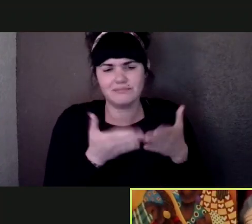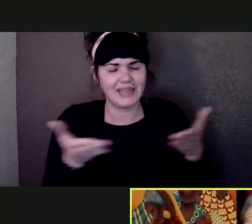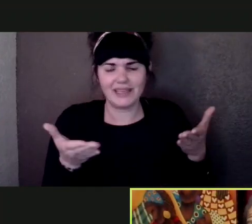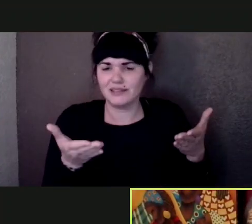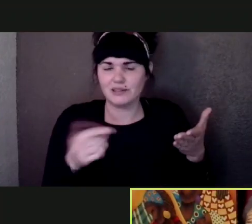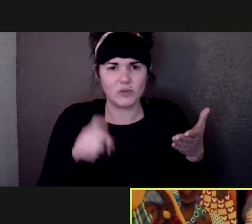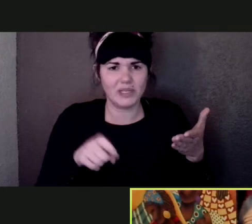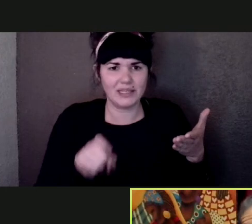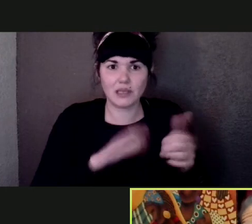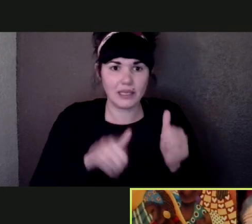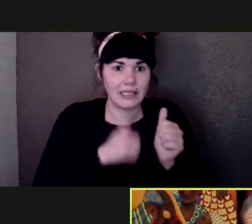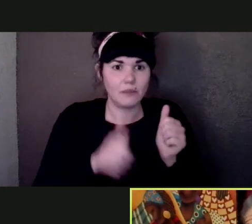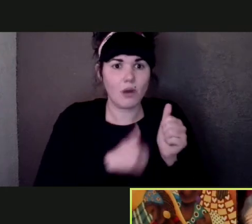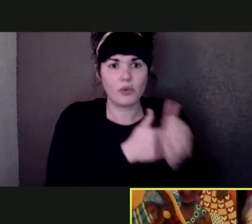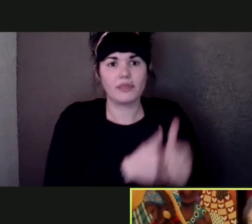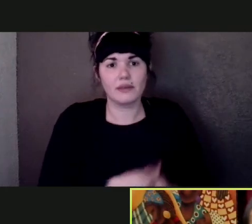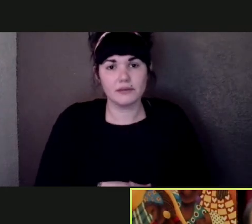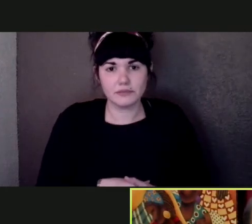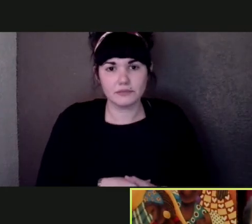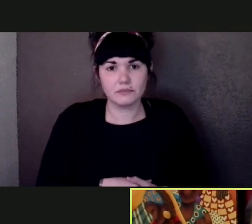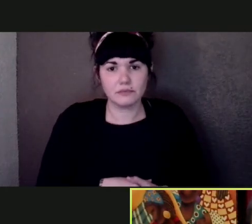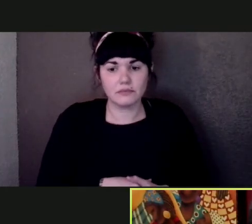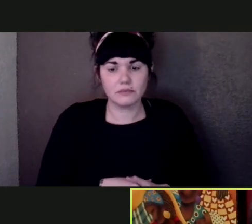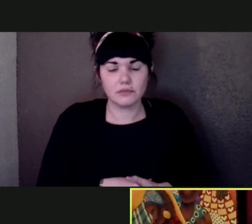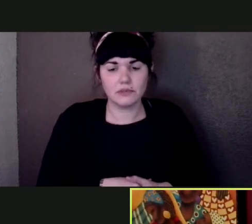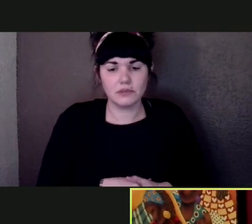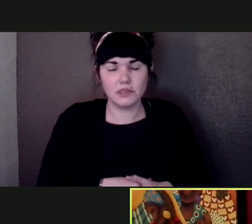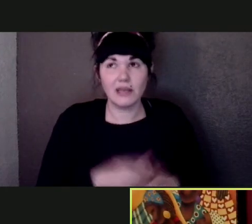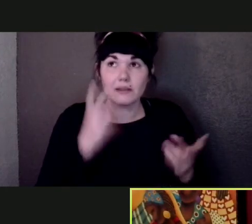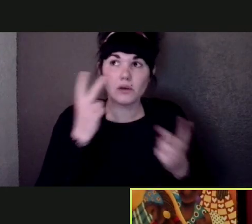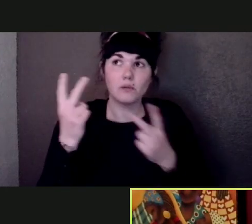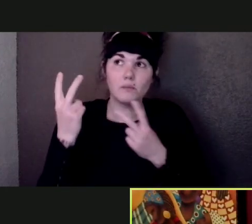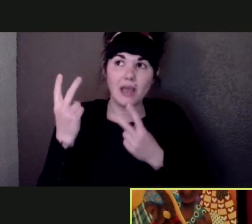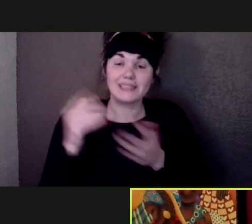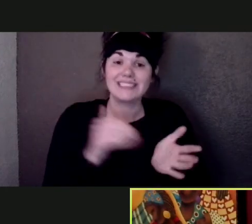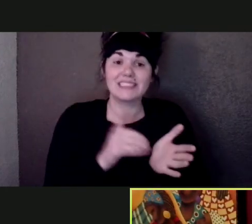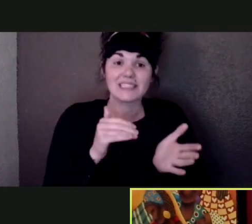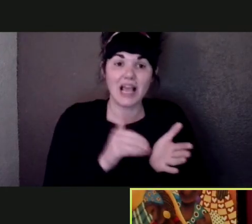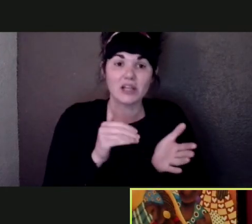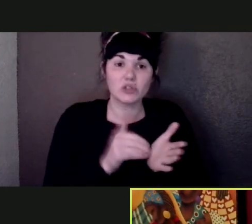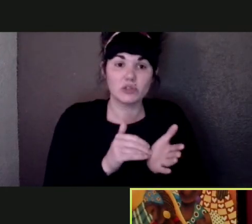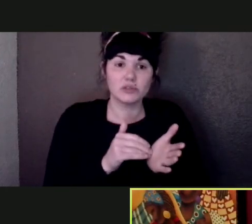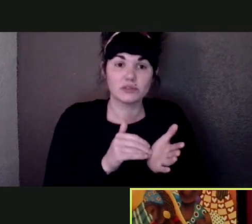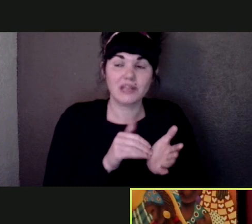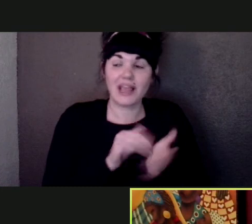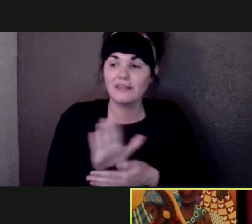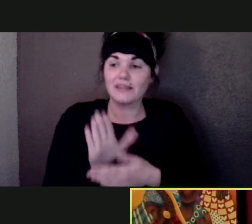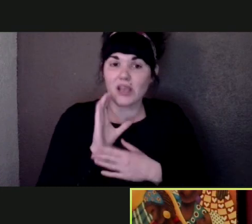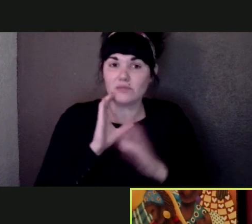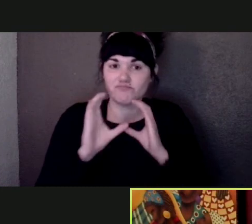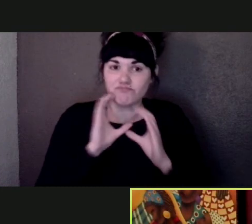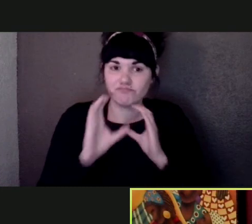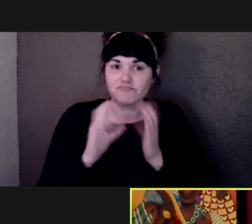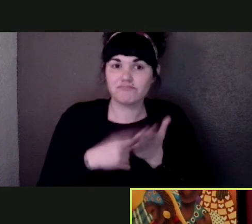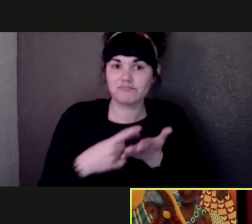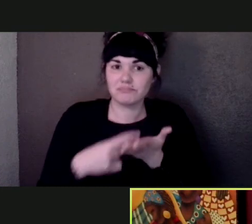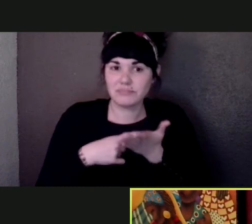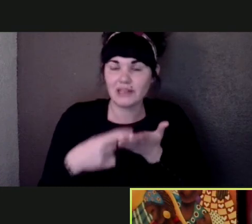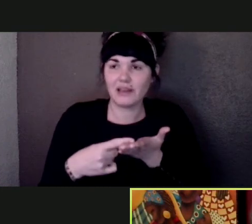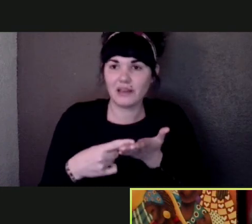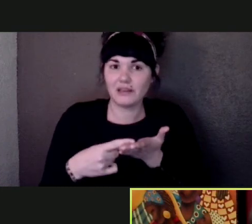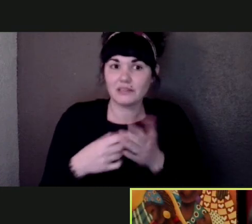about the conversation that we just had with our physicians and, uh, it really creates, uh, an opportunity for us to hear from